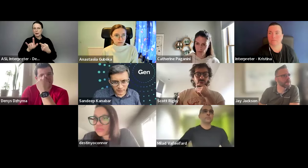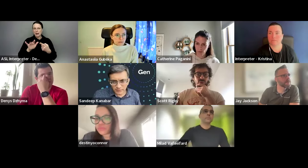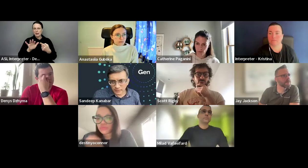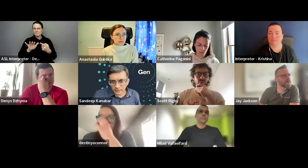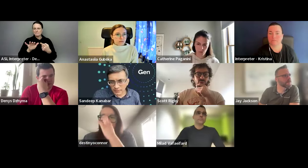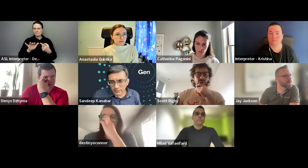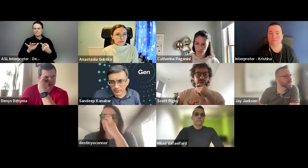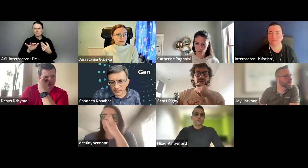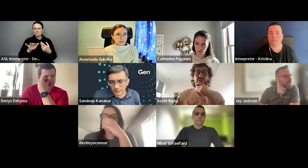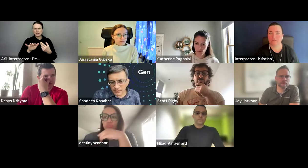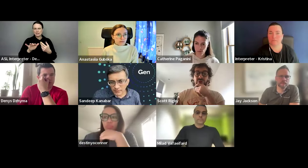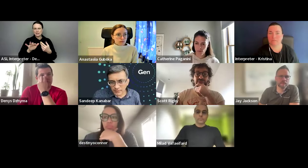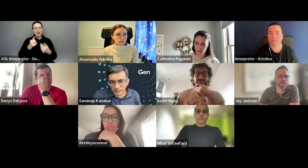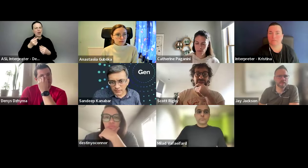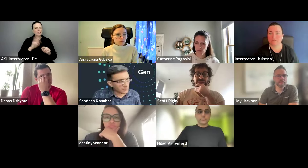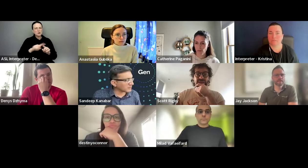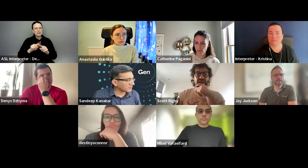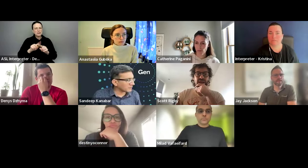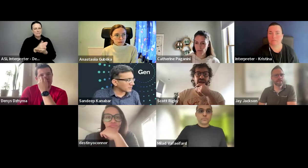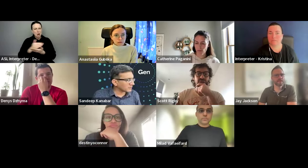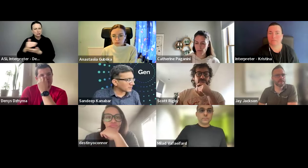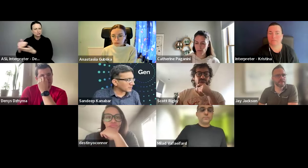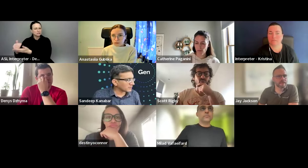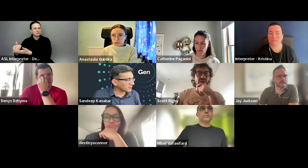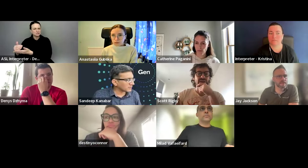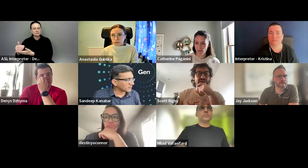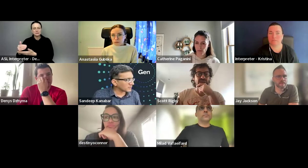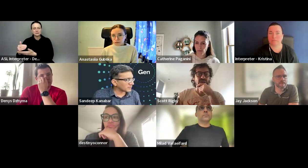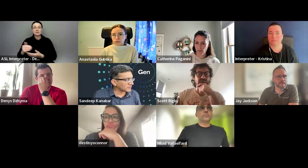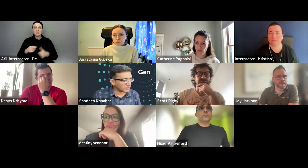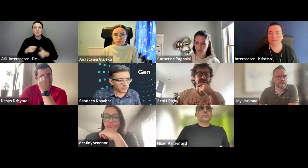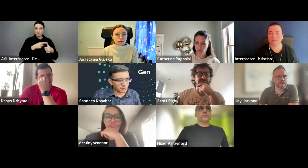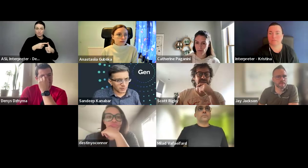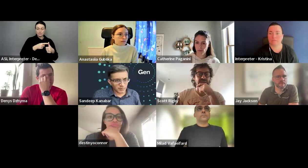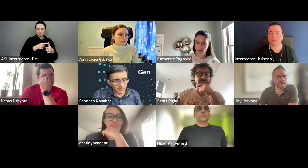to a few different parts of this. One is